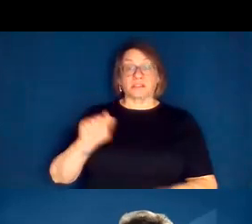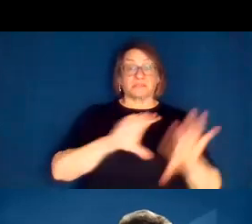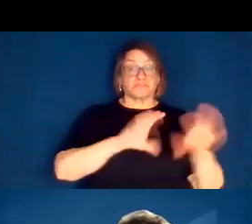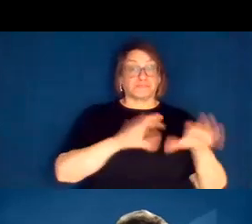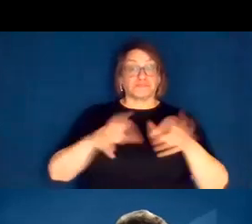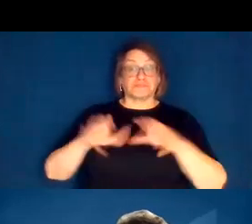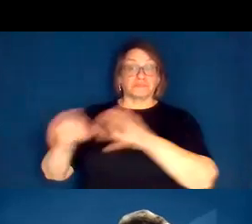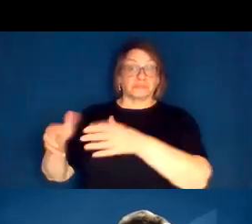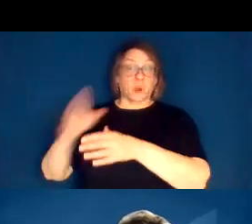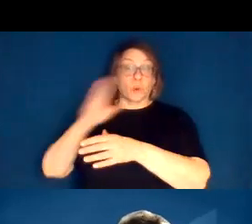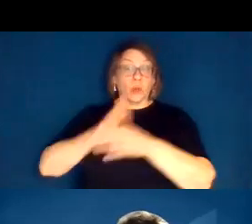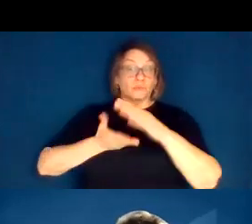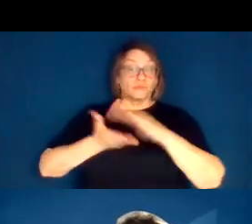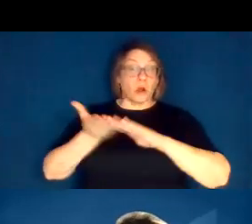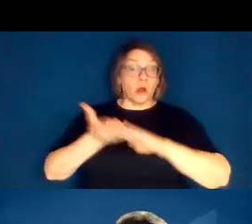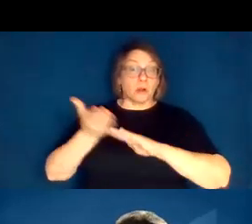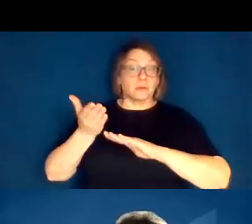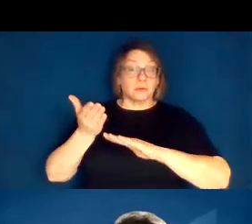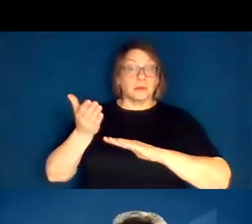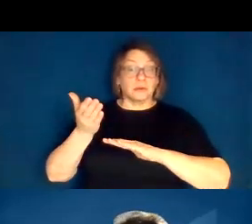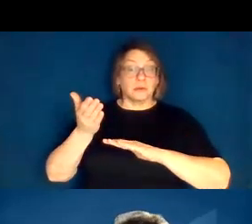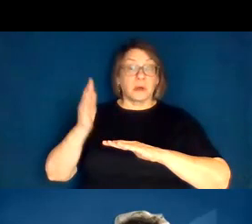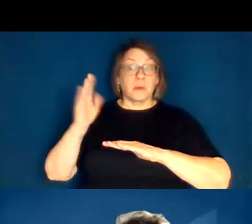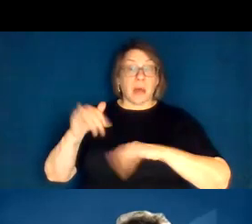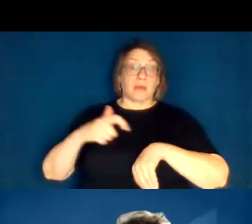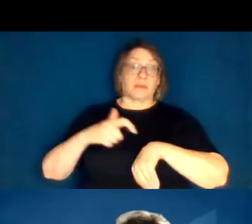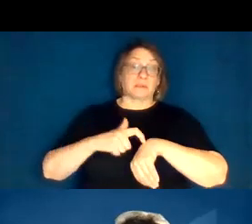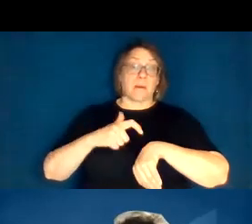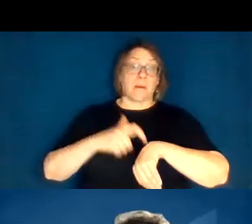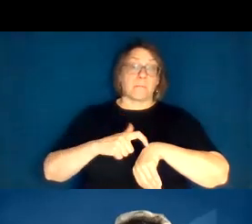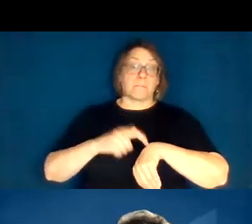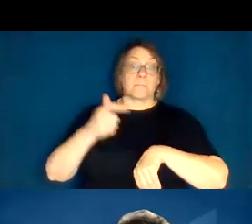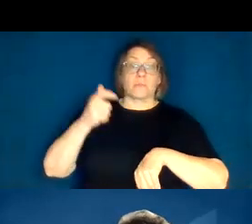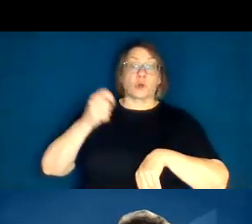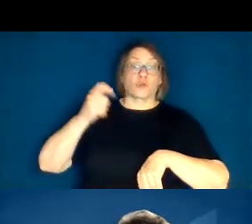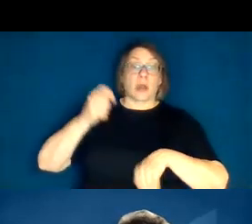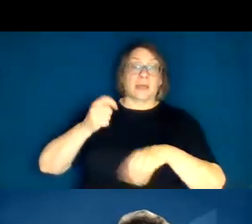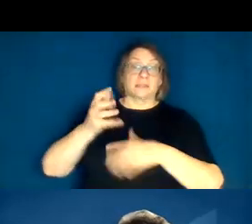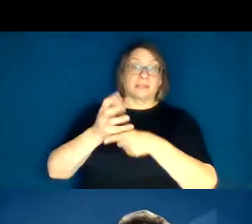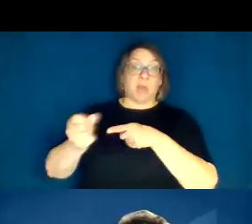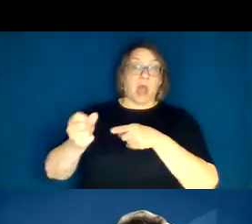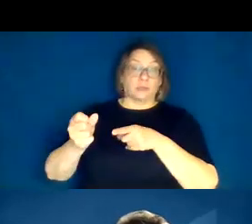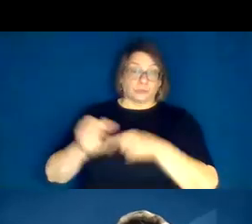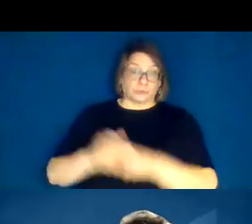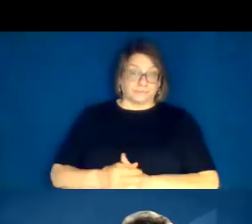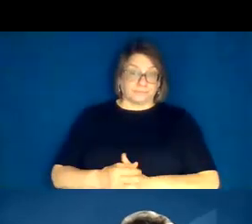able to run 3 cohorts by the time the grant expires.